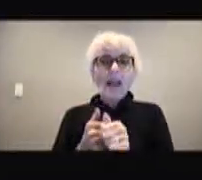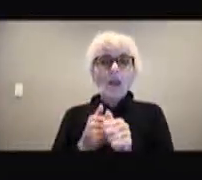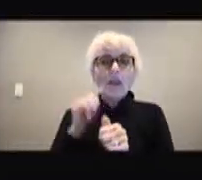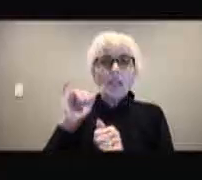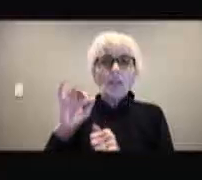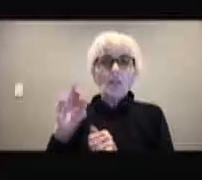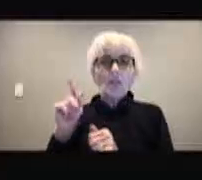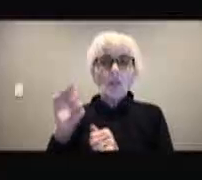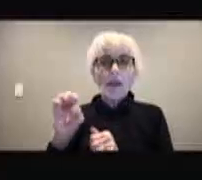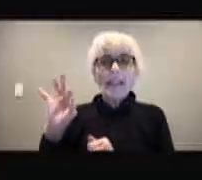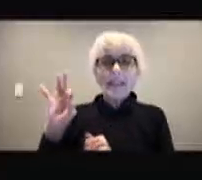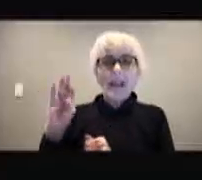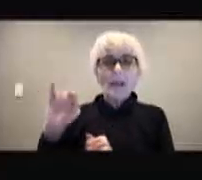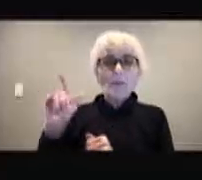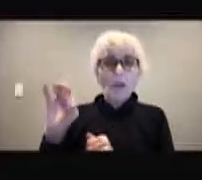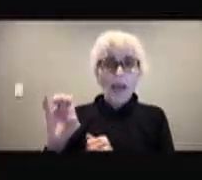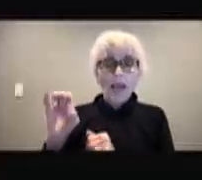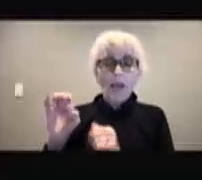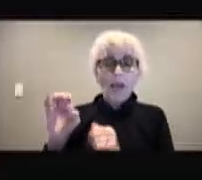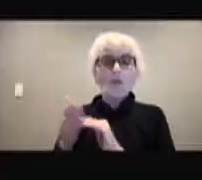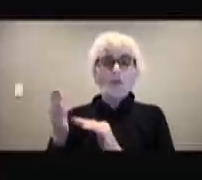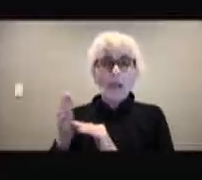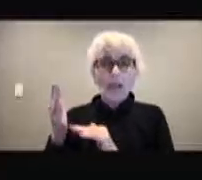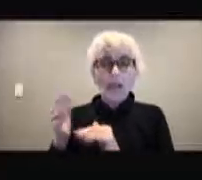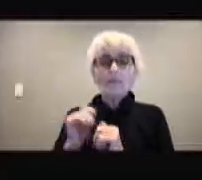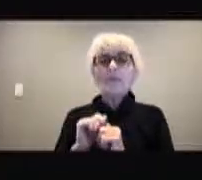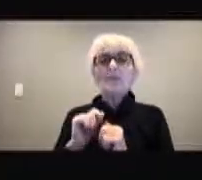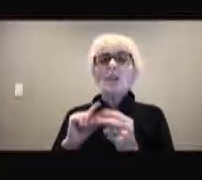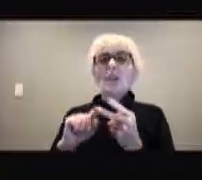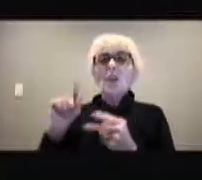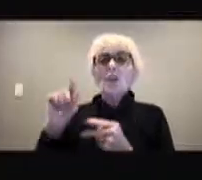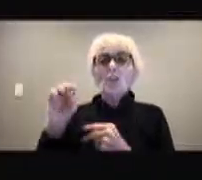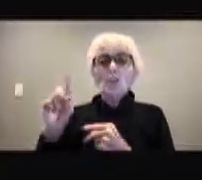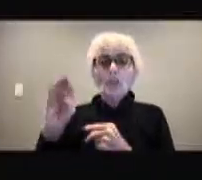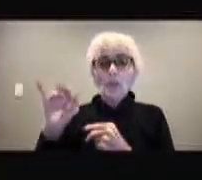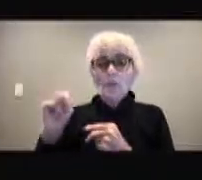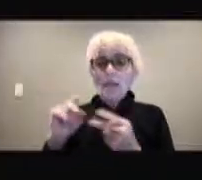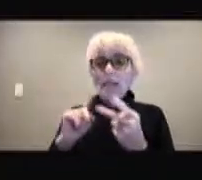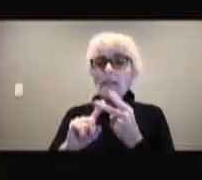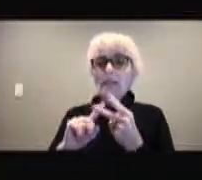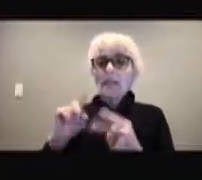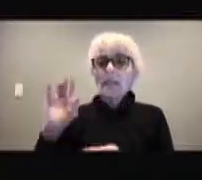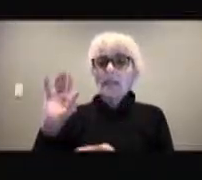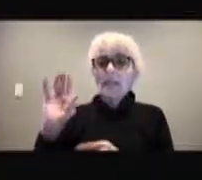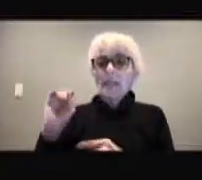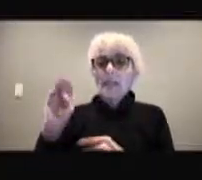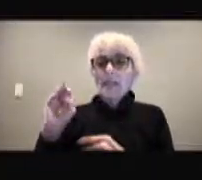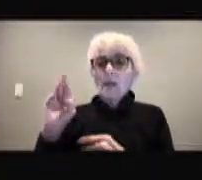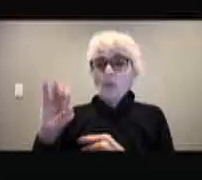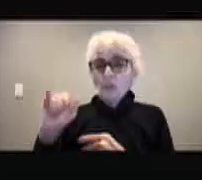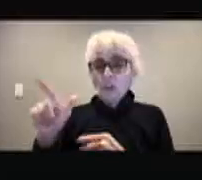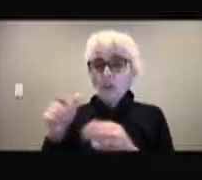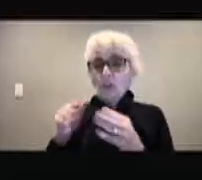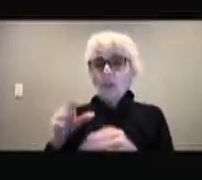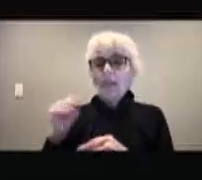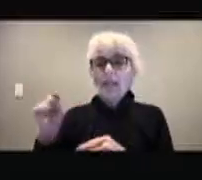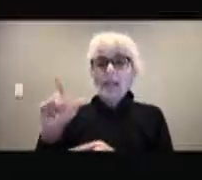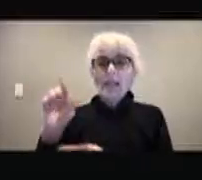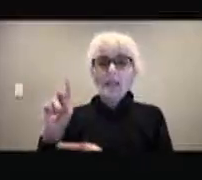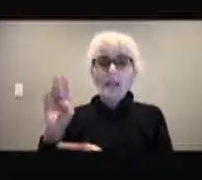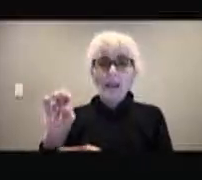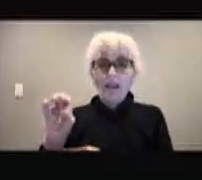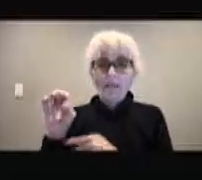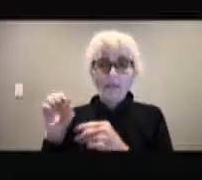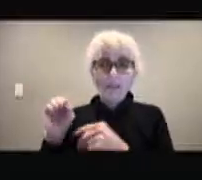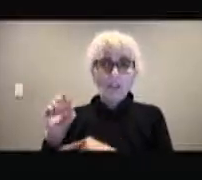run trail via Commercial Street, Goodman Street, as well as Love Street. The applicant is currently in discussions with the